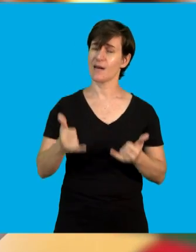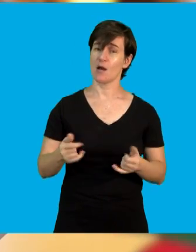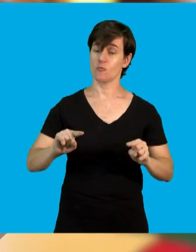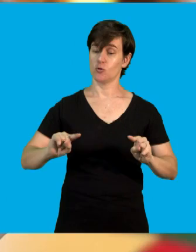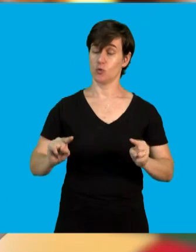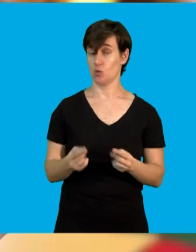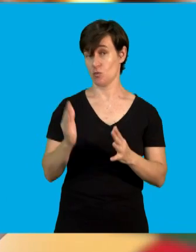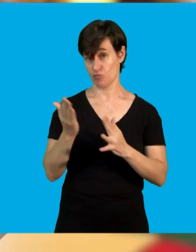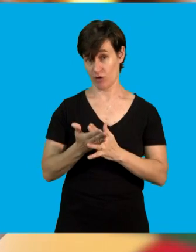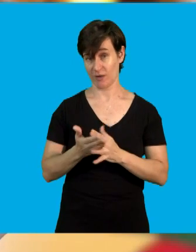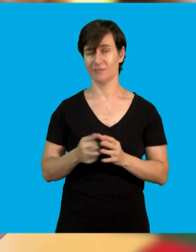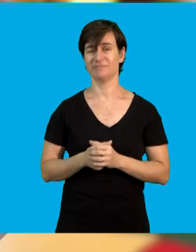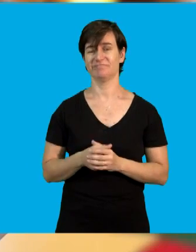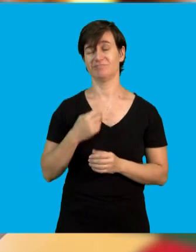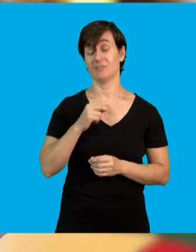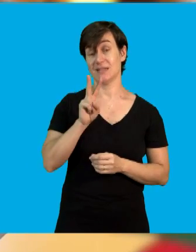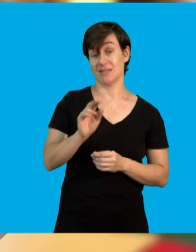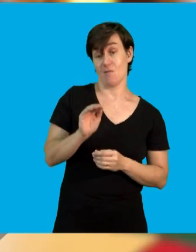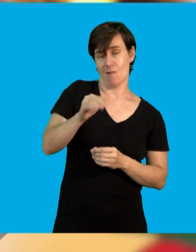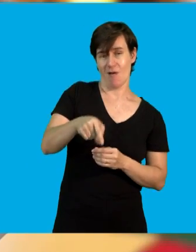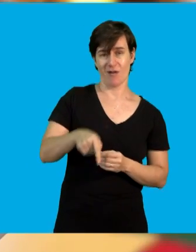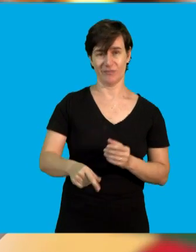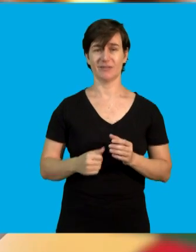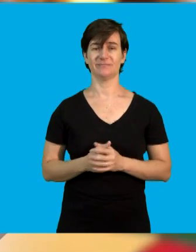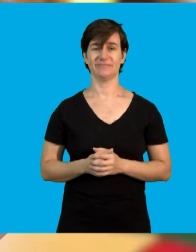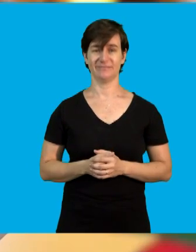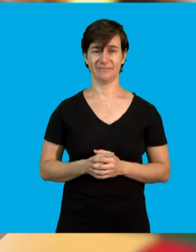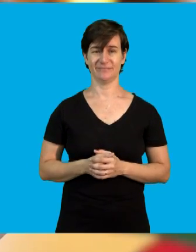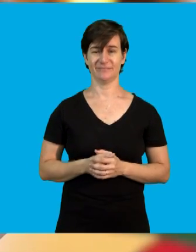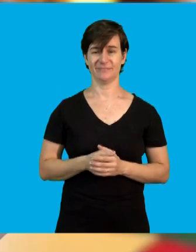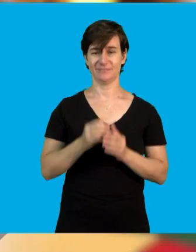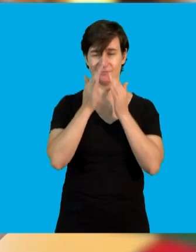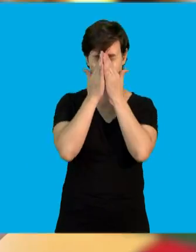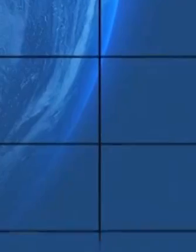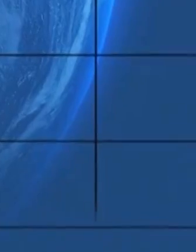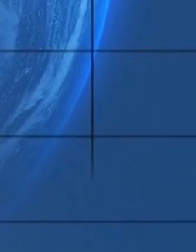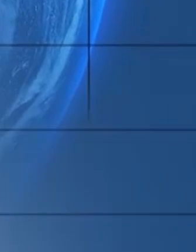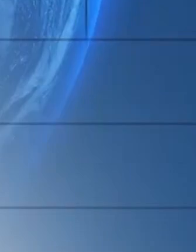symbols, we're just going to go for a quick short break and I will see you just after this.